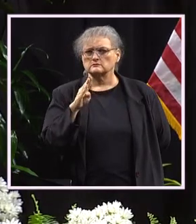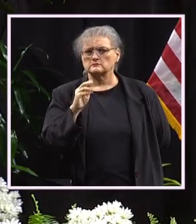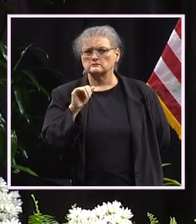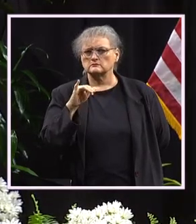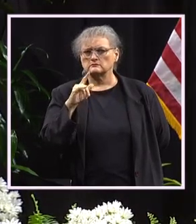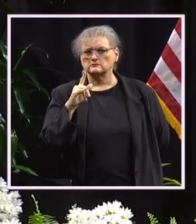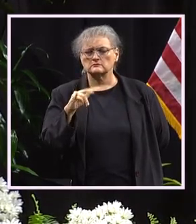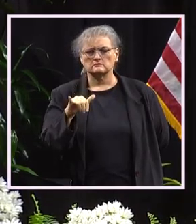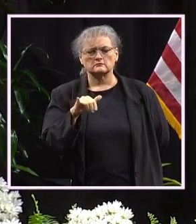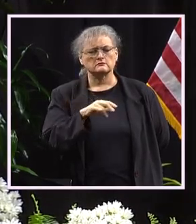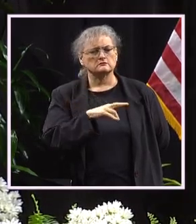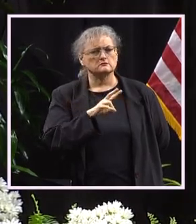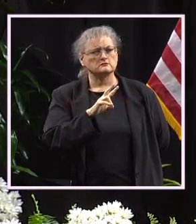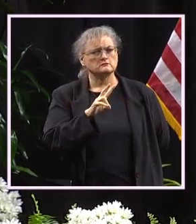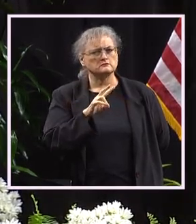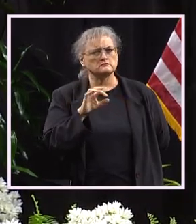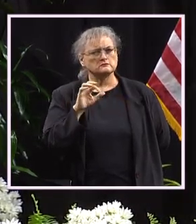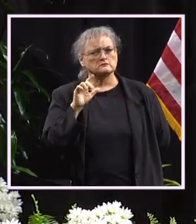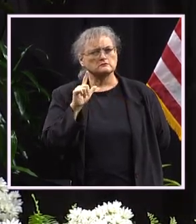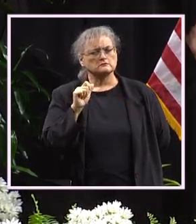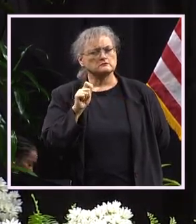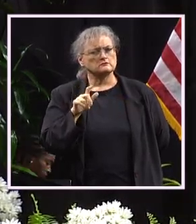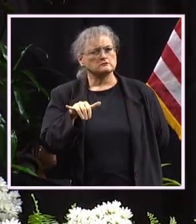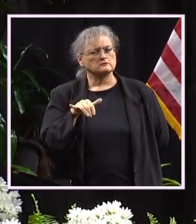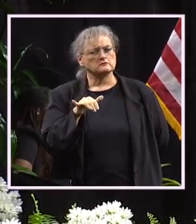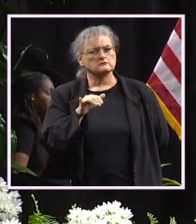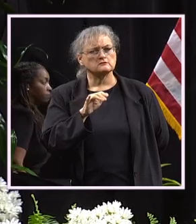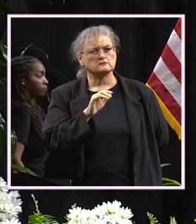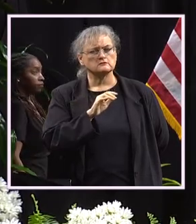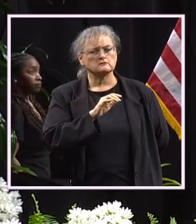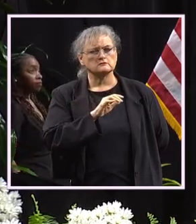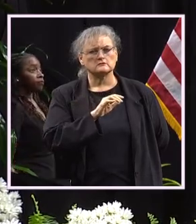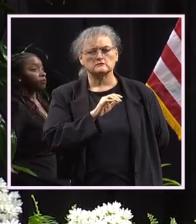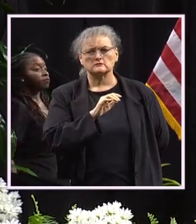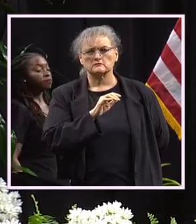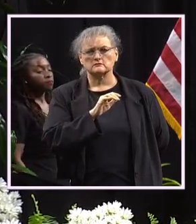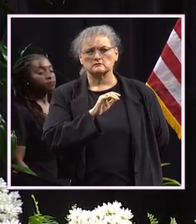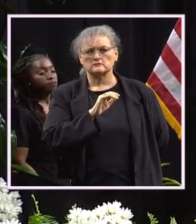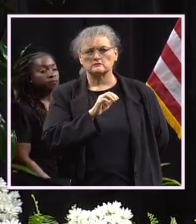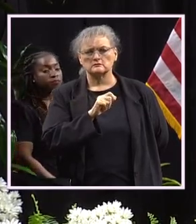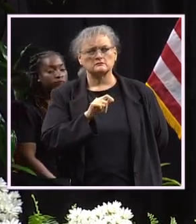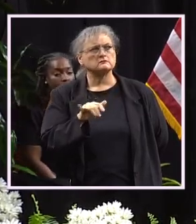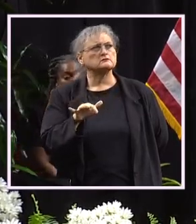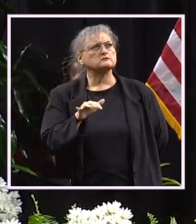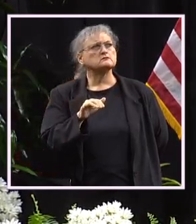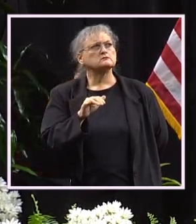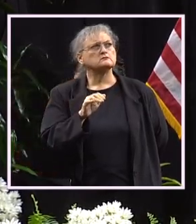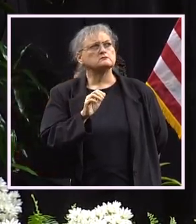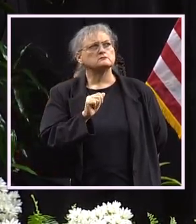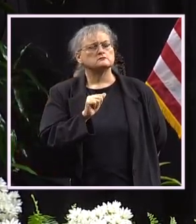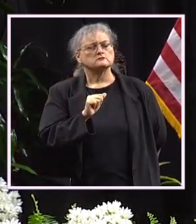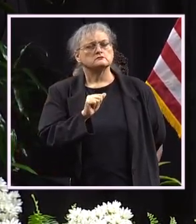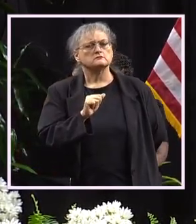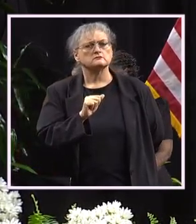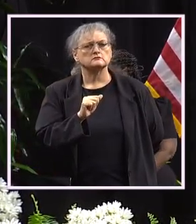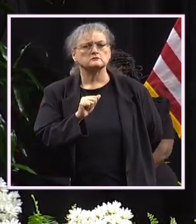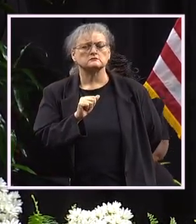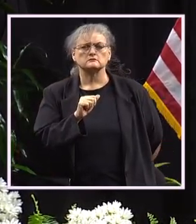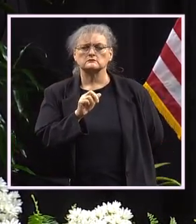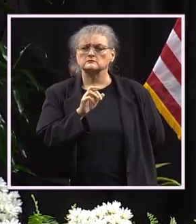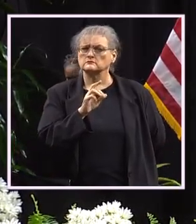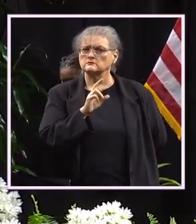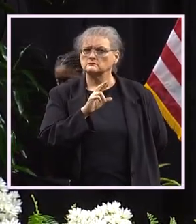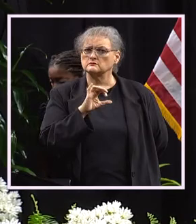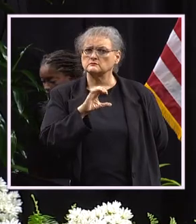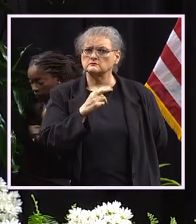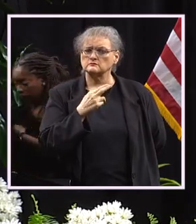Vincent Lay, Master of Science. Bashar Gadanfari, Master of Science. Drisha